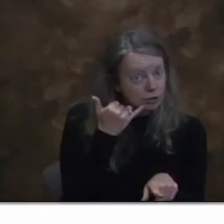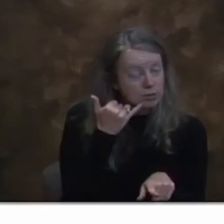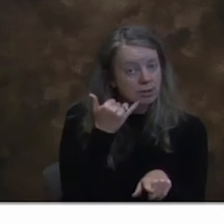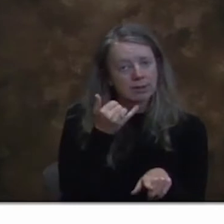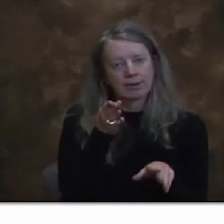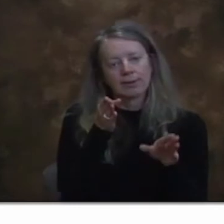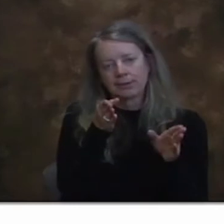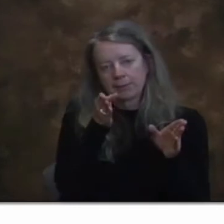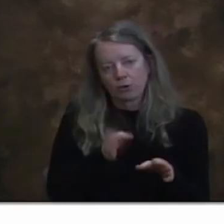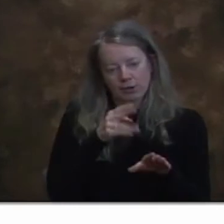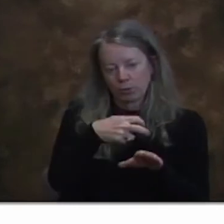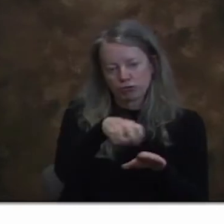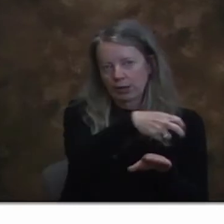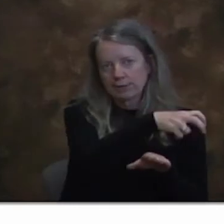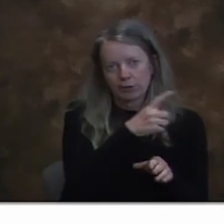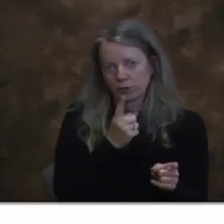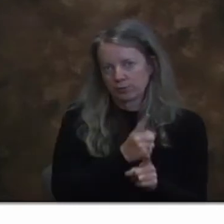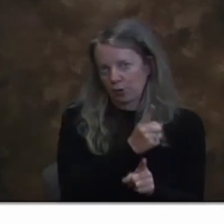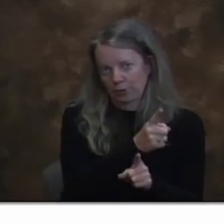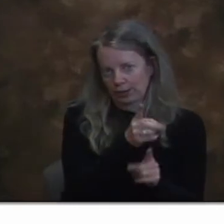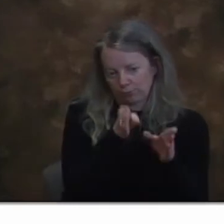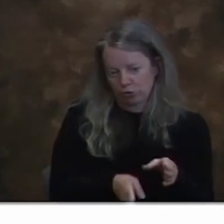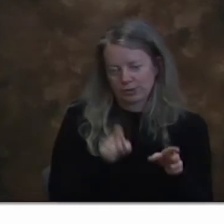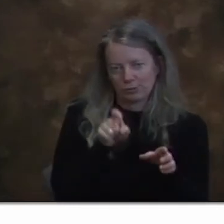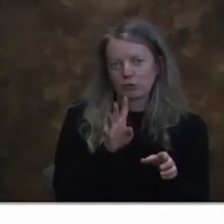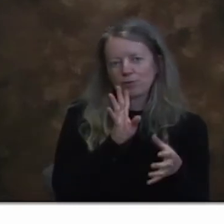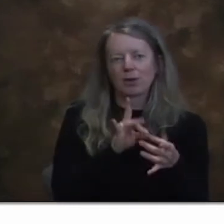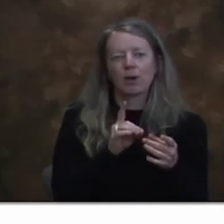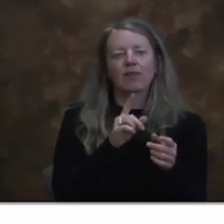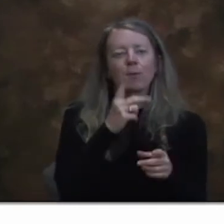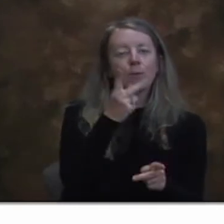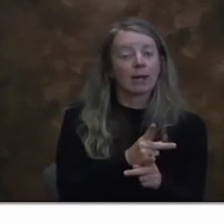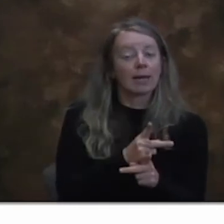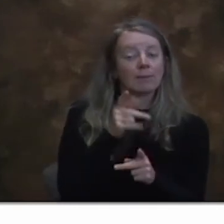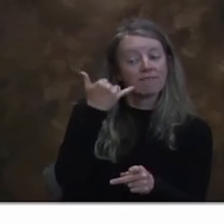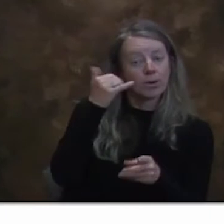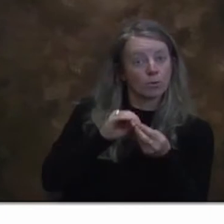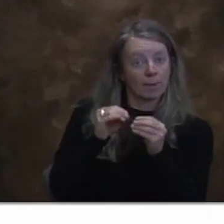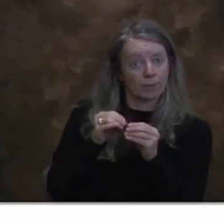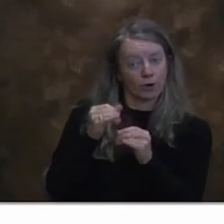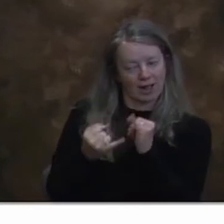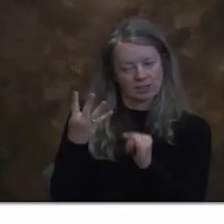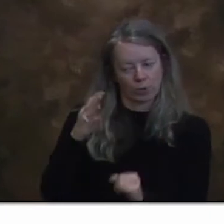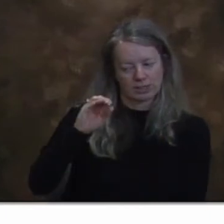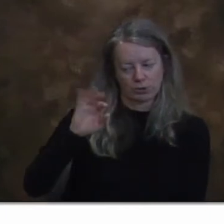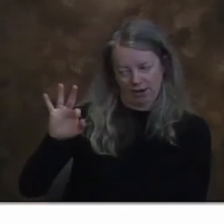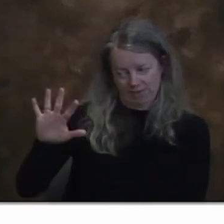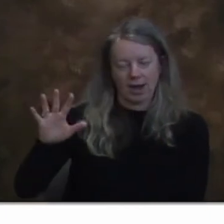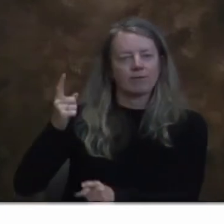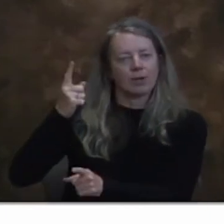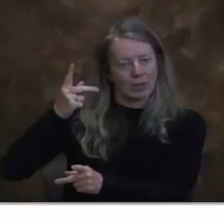the appropriate section, and will retain that 0095 extension and reconnect